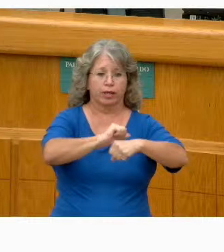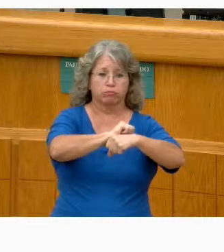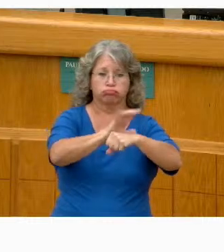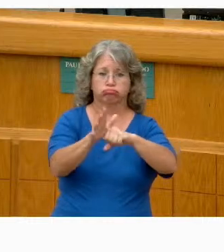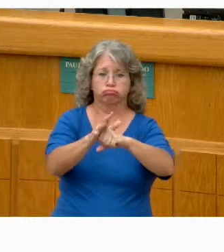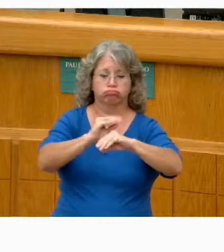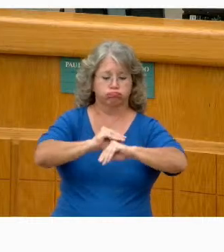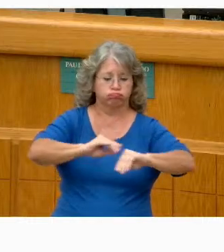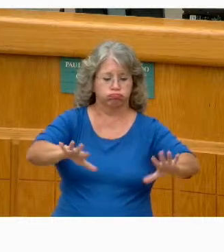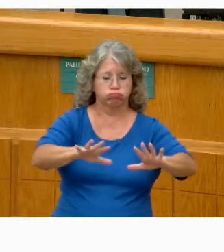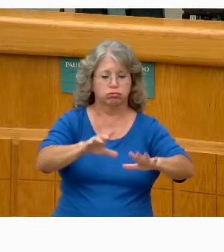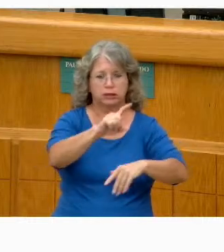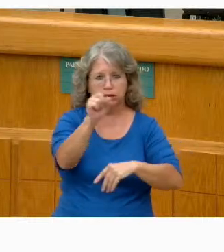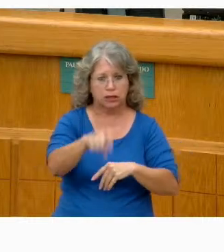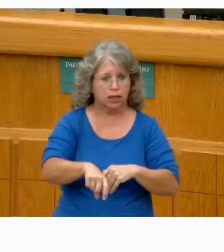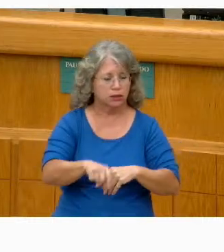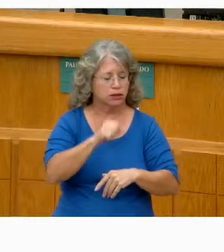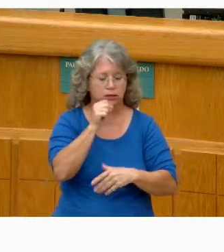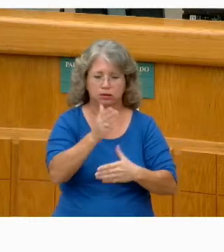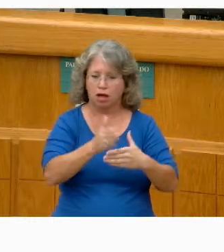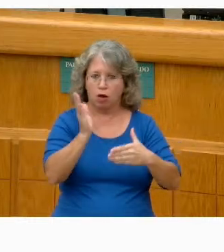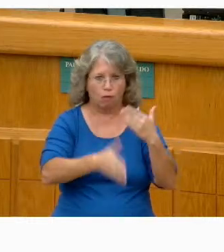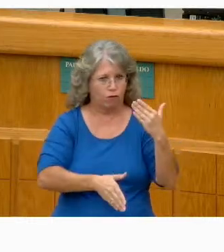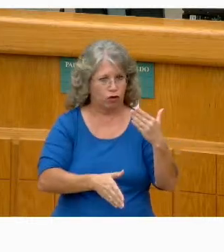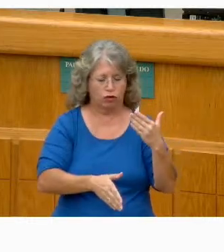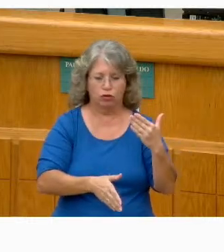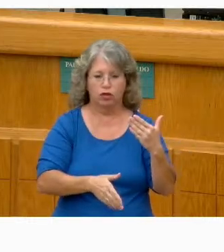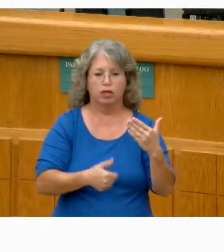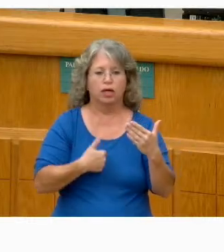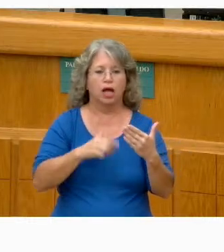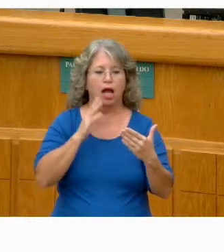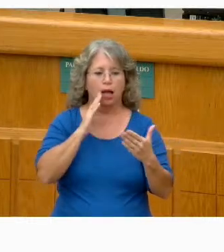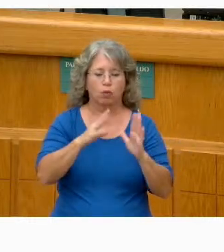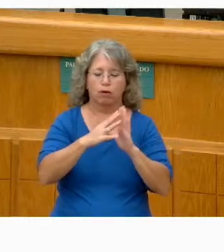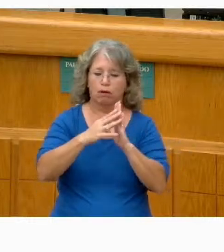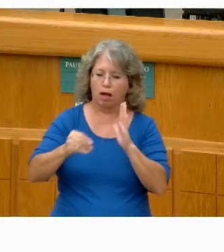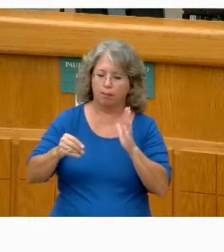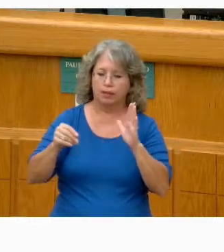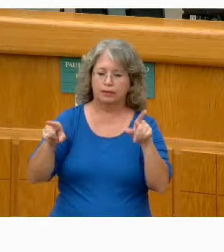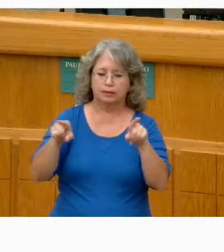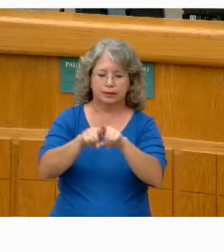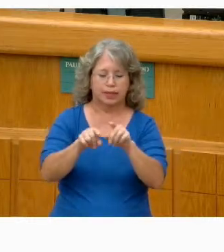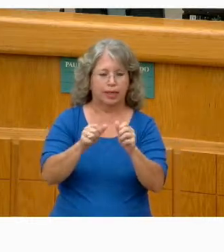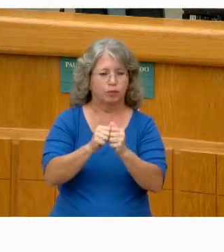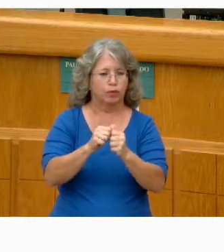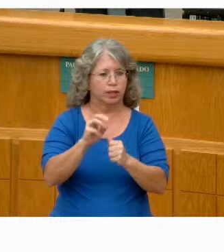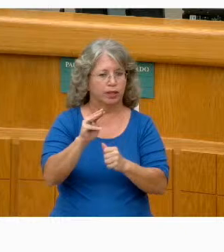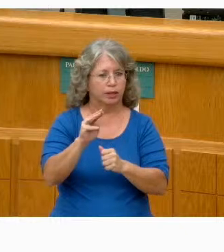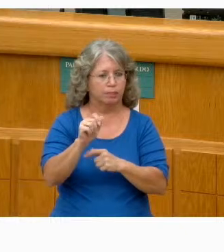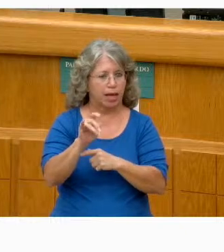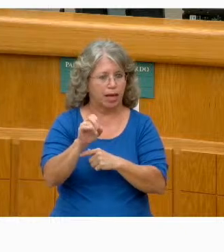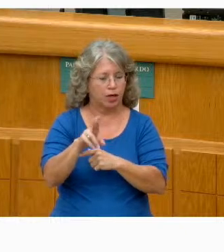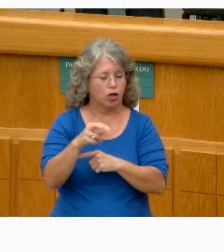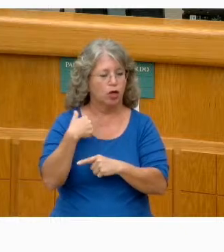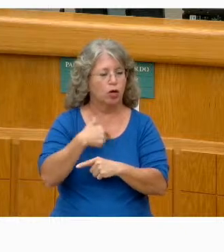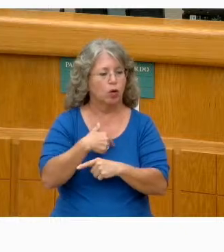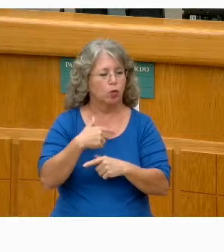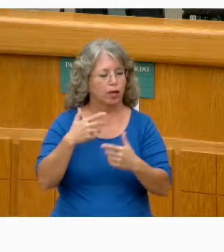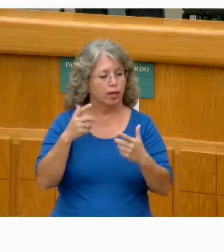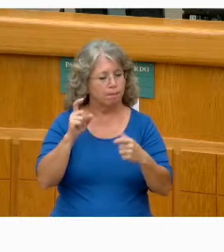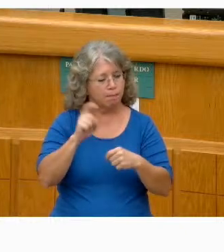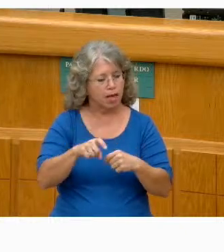up, I'll mirror the statement of the mayor in that we want to continue to be vigilant and